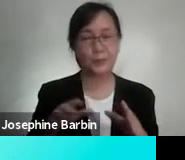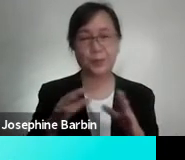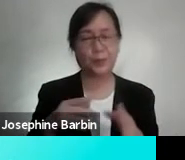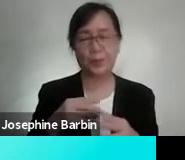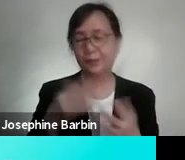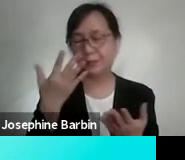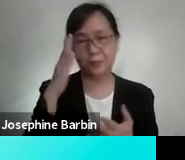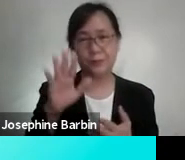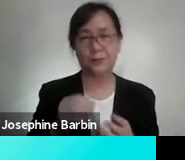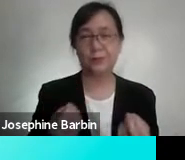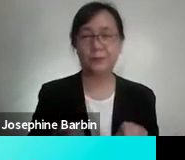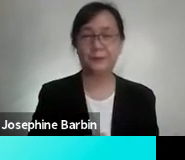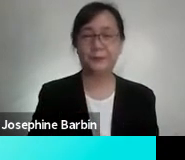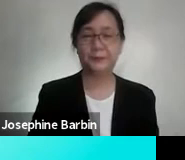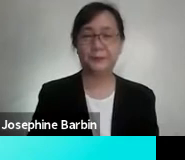reason.